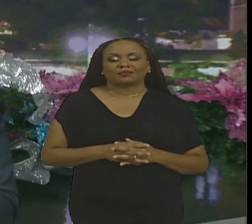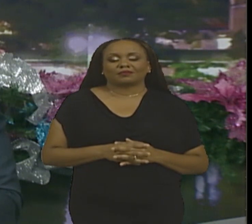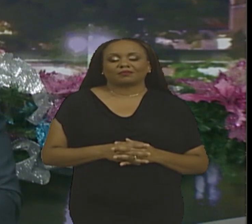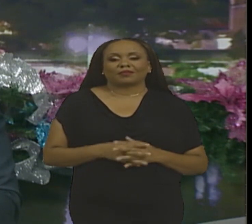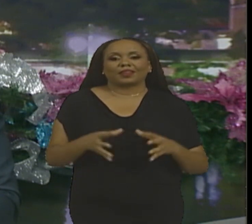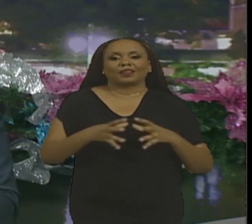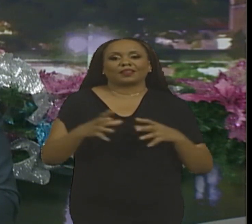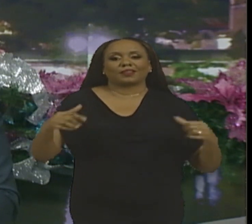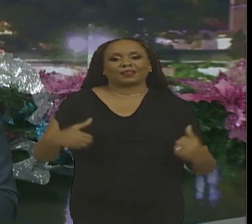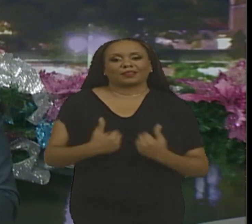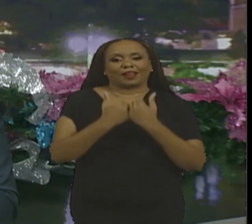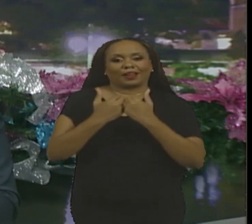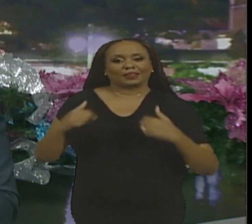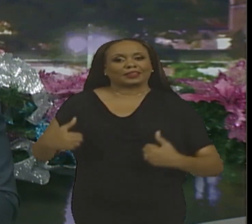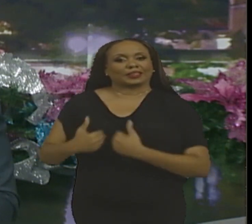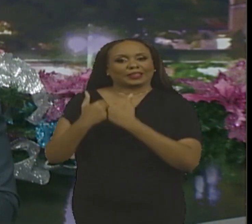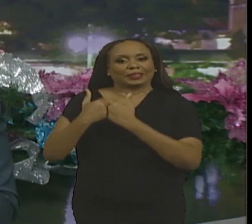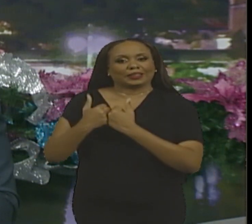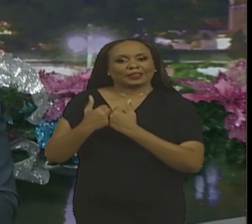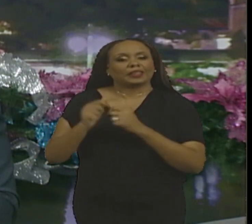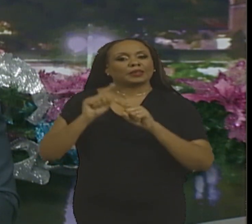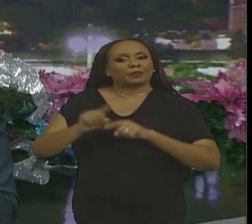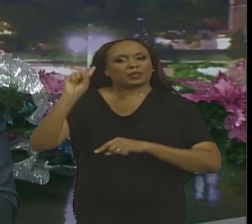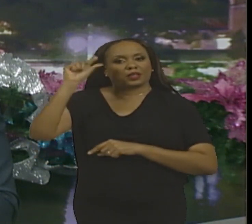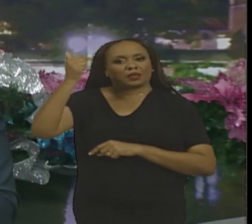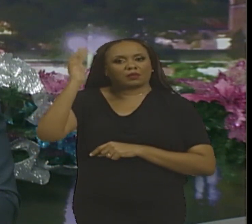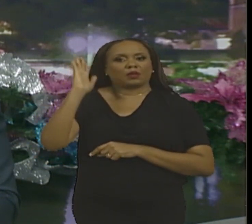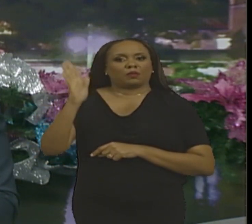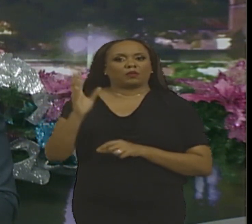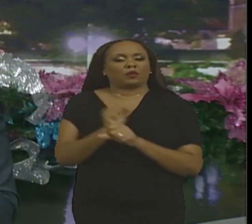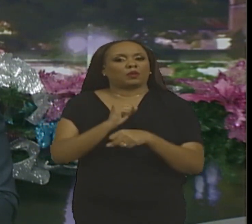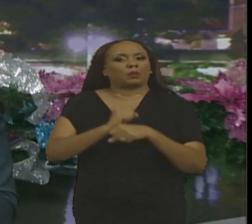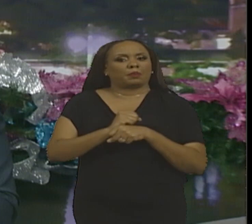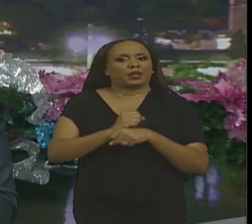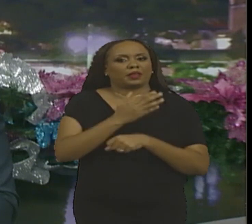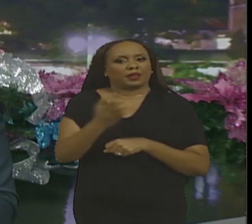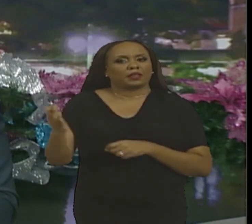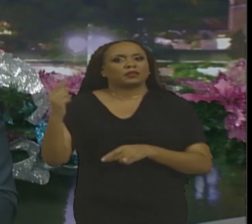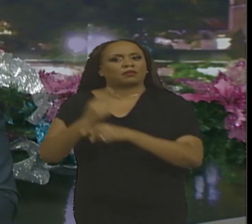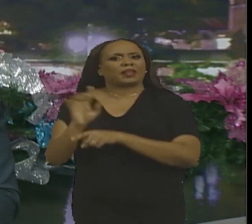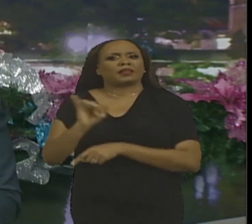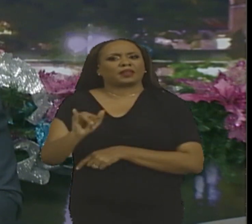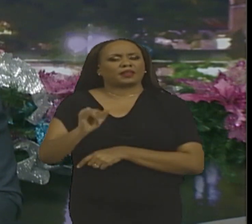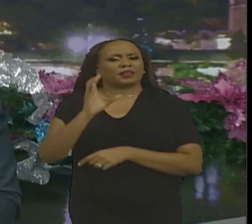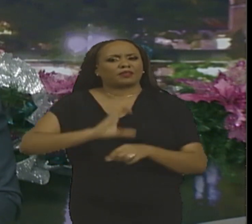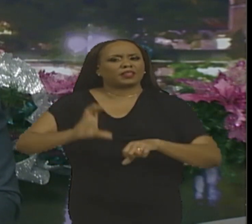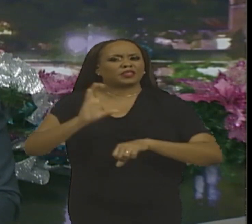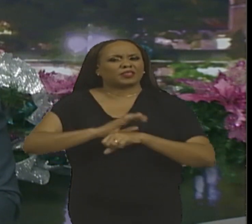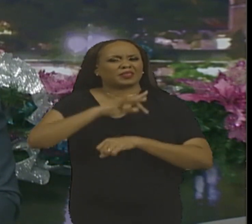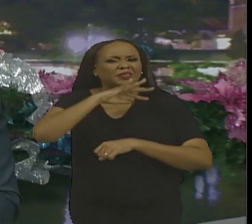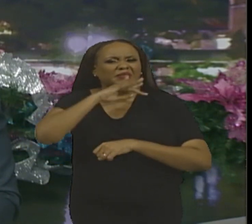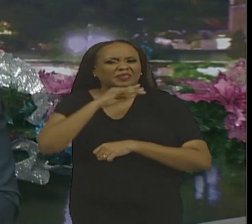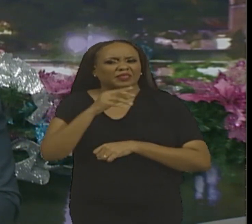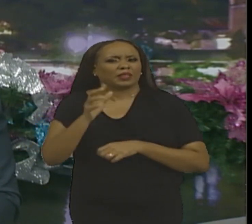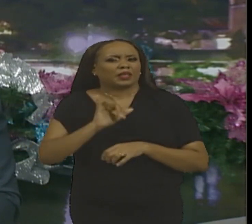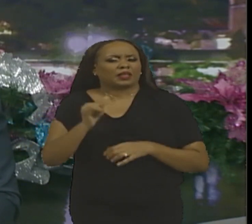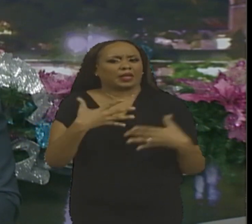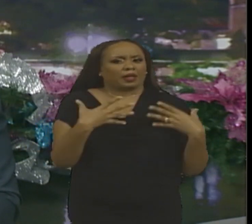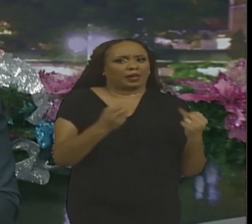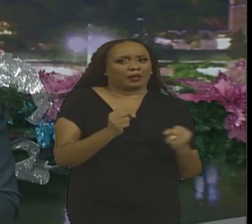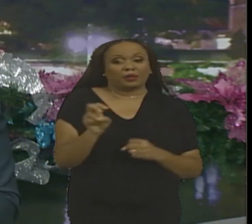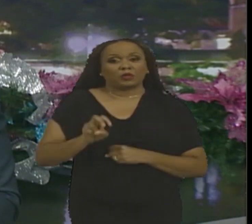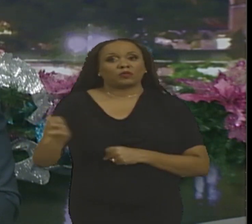Prime Minister Motley says government will be correcting many of the challenges like the South Coast sewage system, as well as those in health and